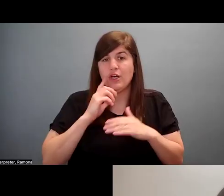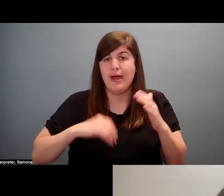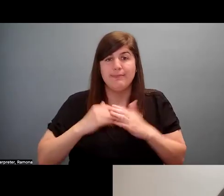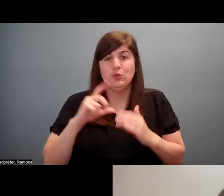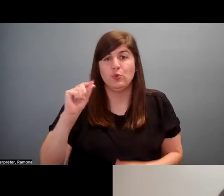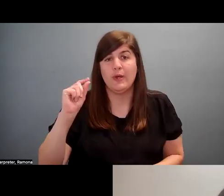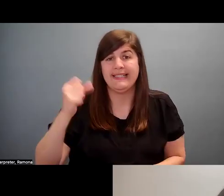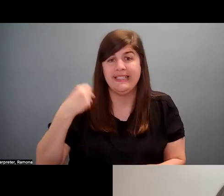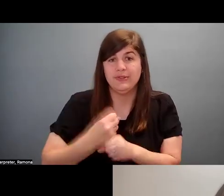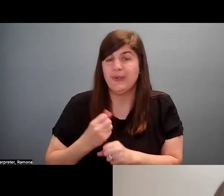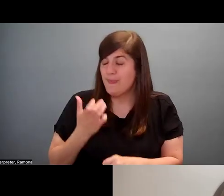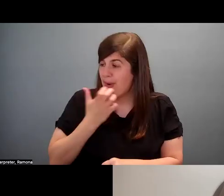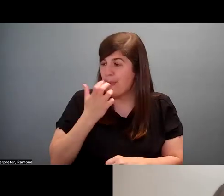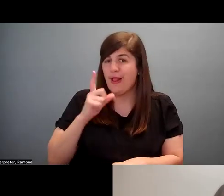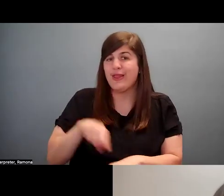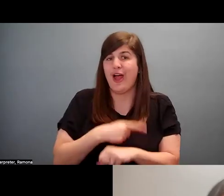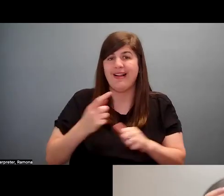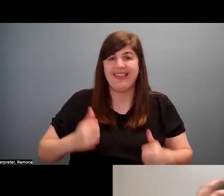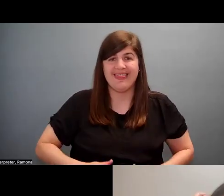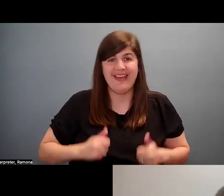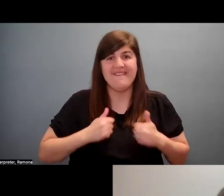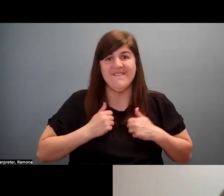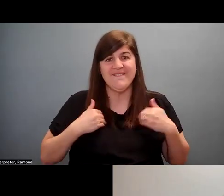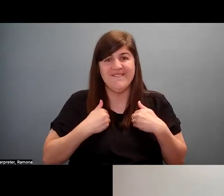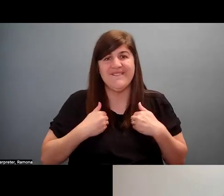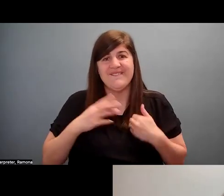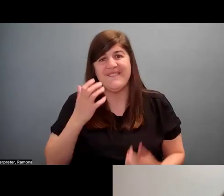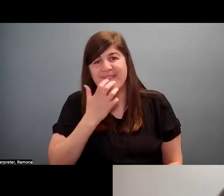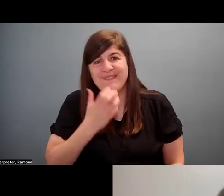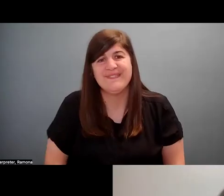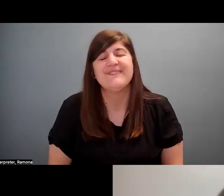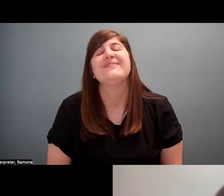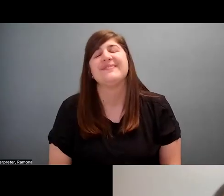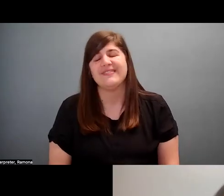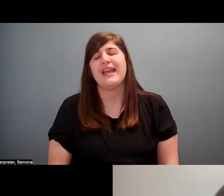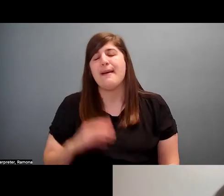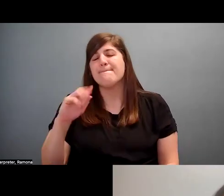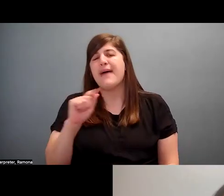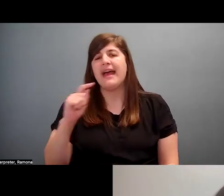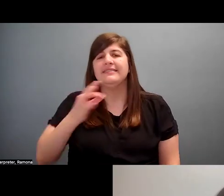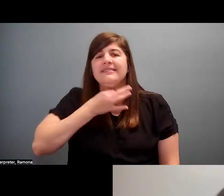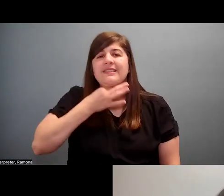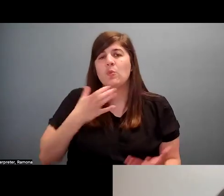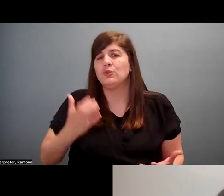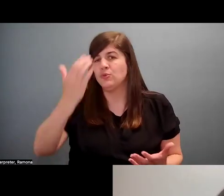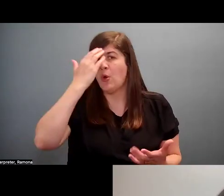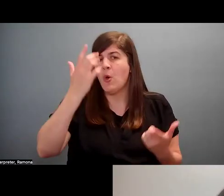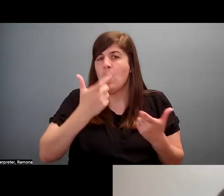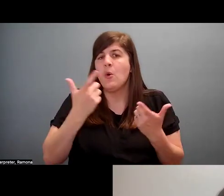years. Whoa, long-lived critter. Awesome. Yeah. Um, Matt wants to know what's the biggest predator of